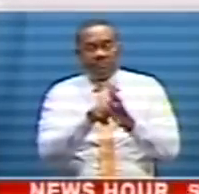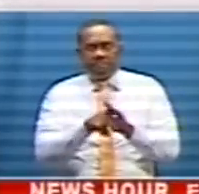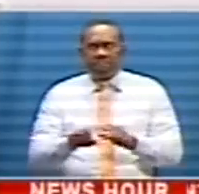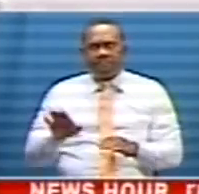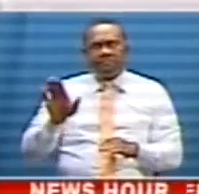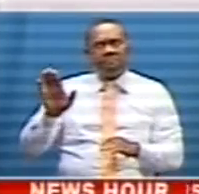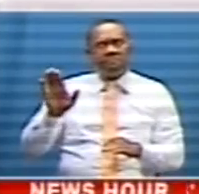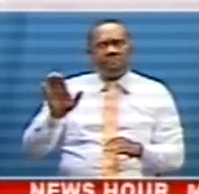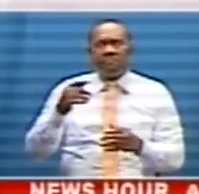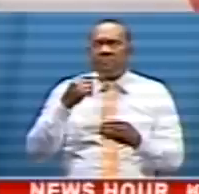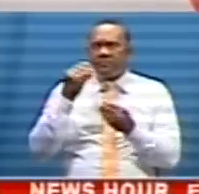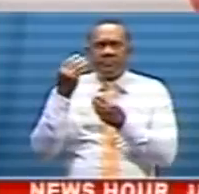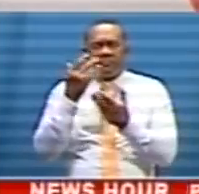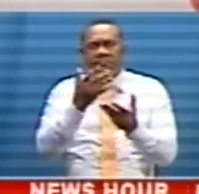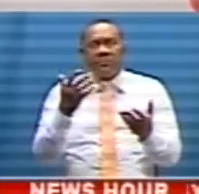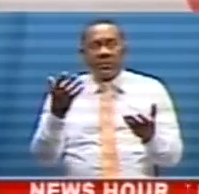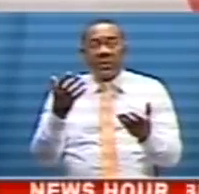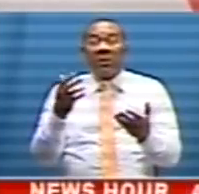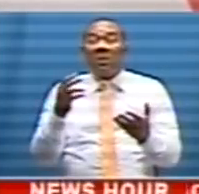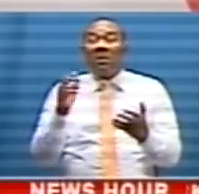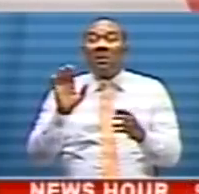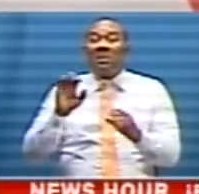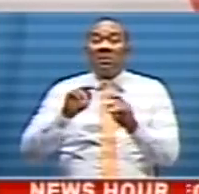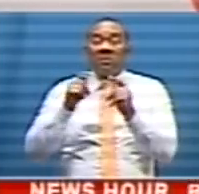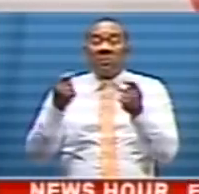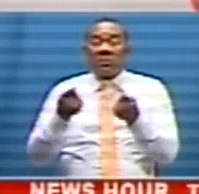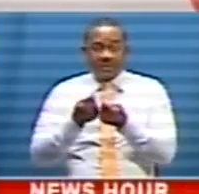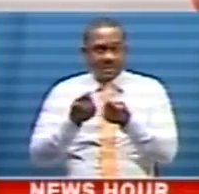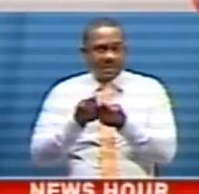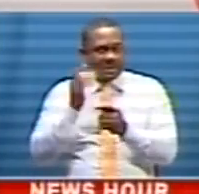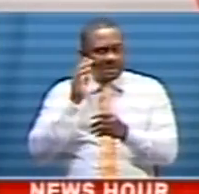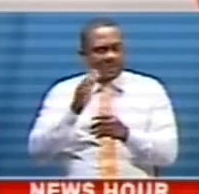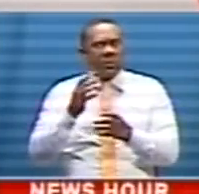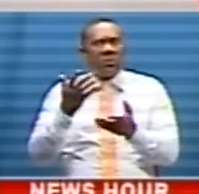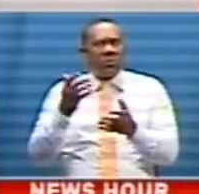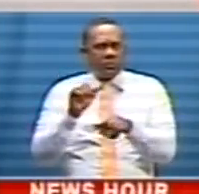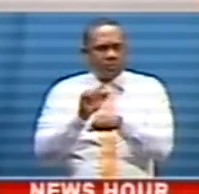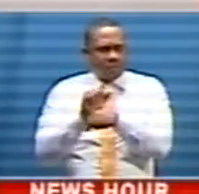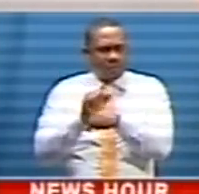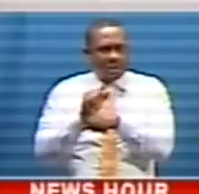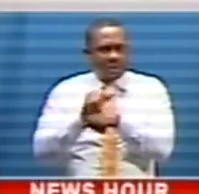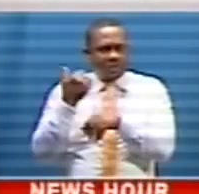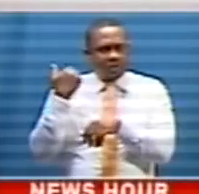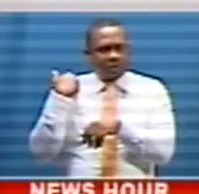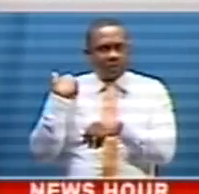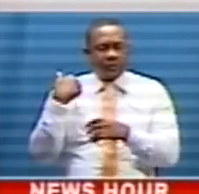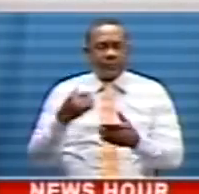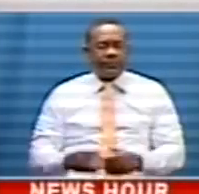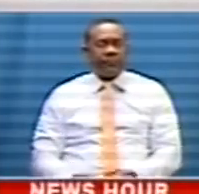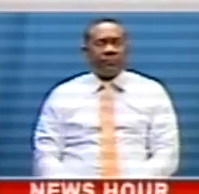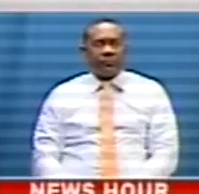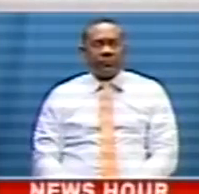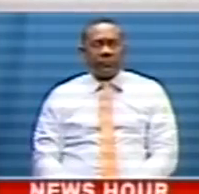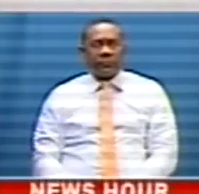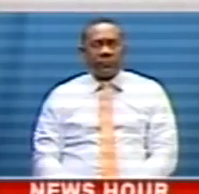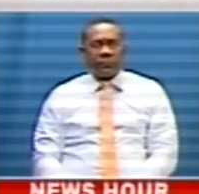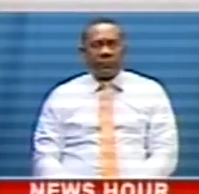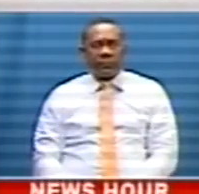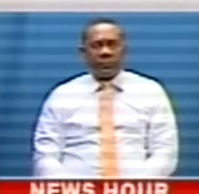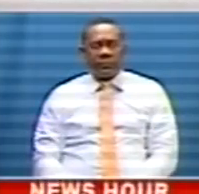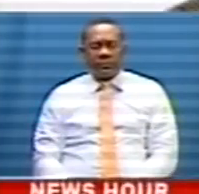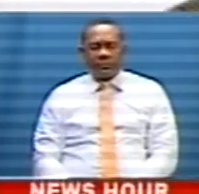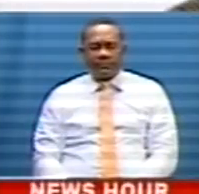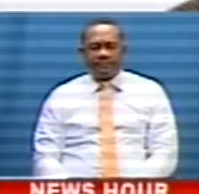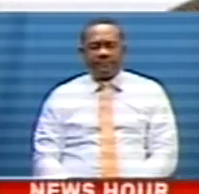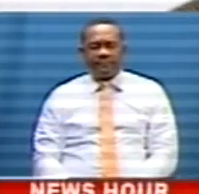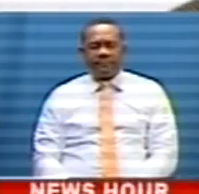work to remind the NDC members of the true values of the NDC party. I believe that Alban upholds all